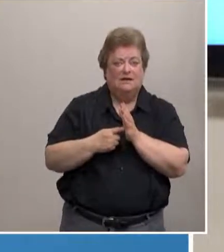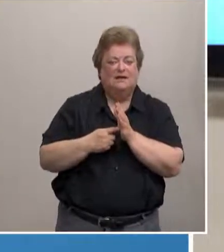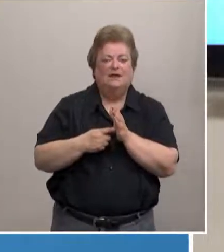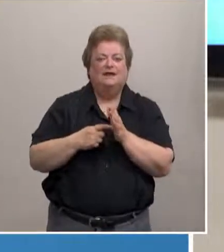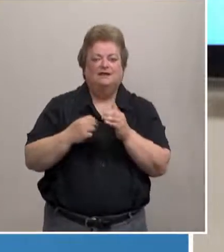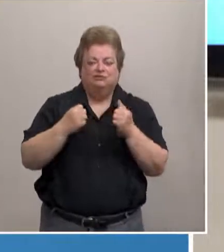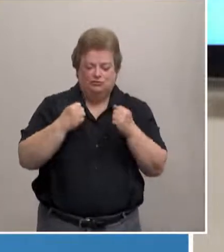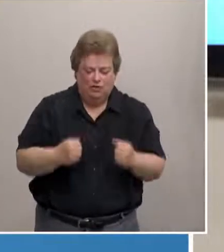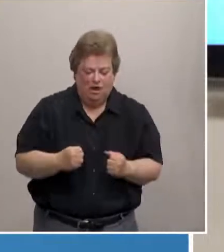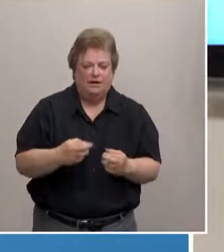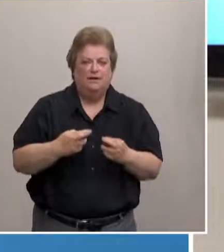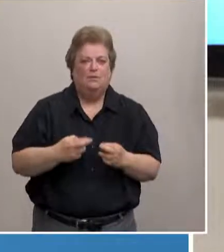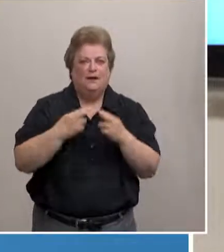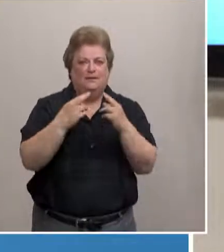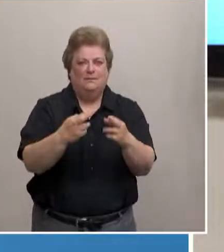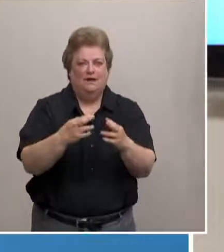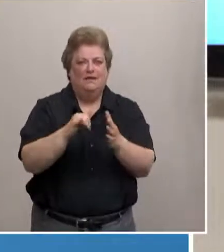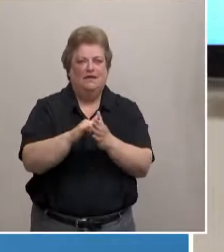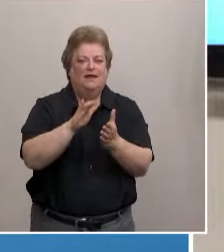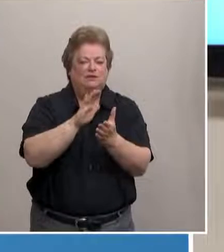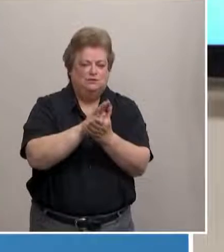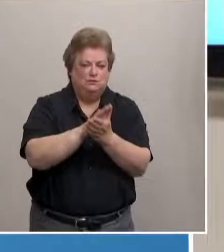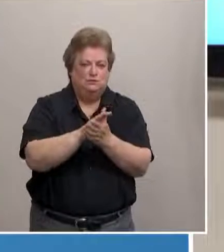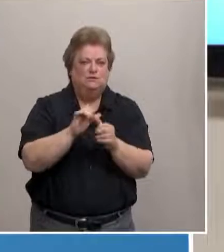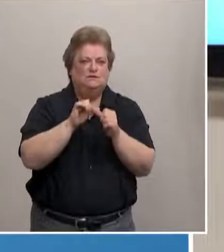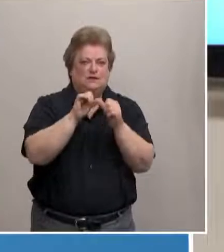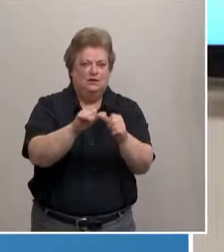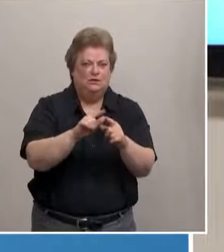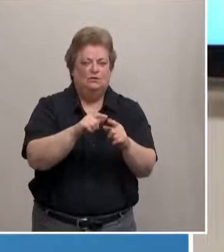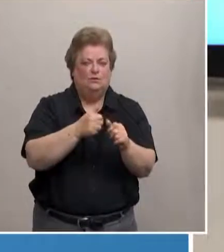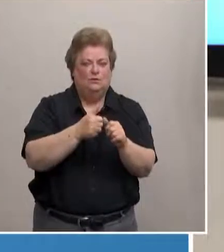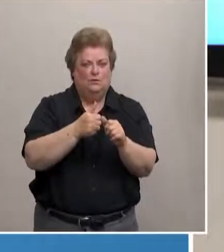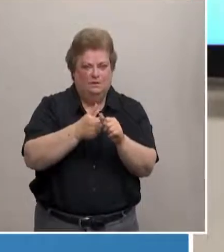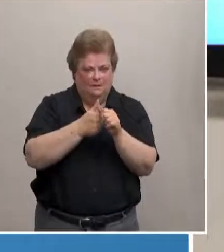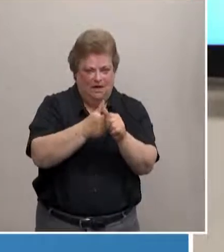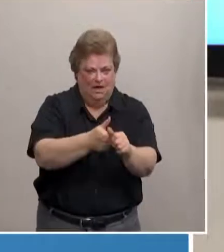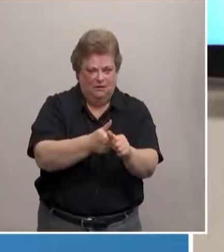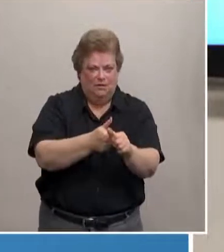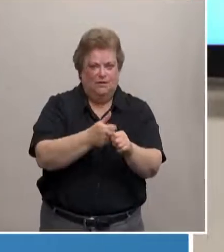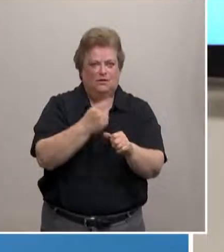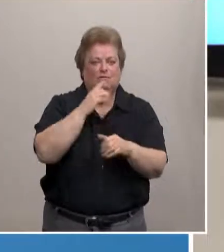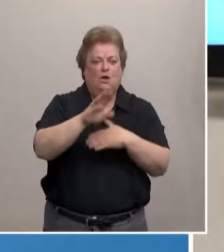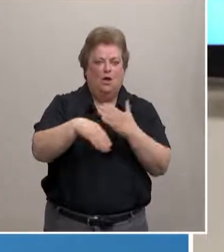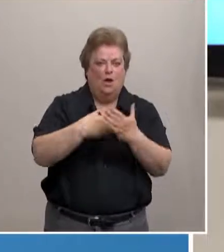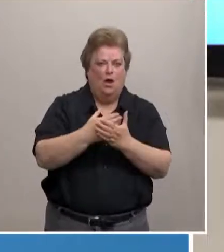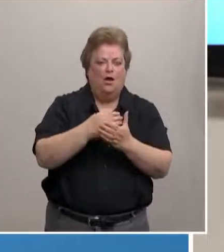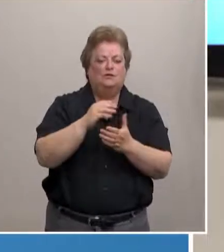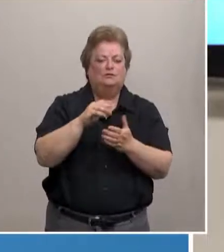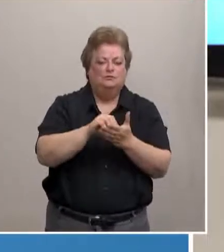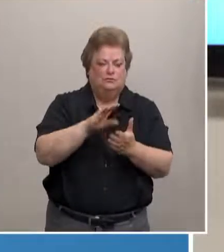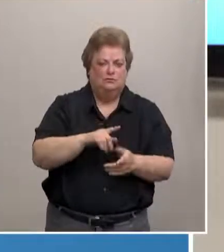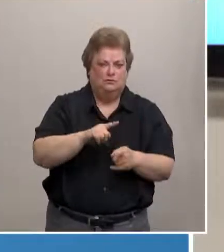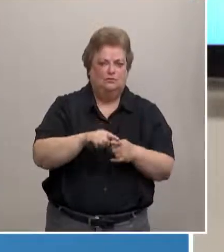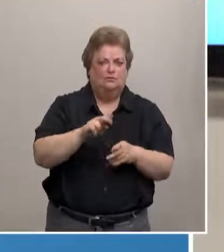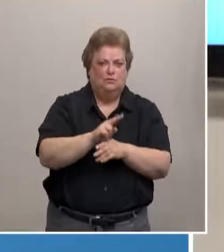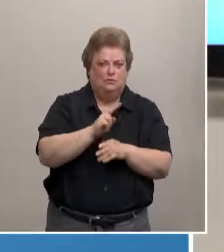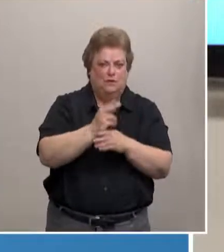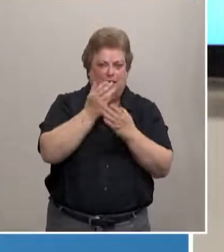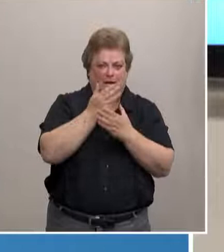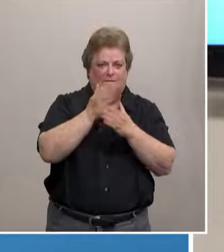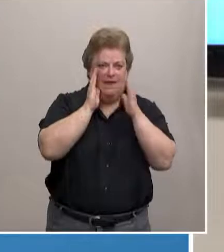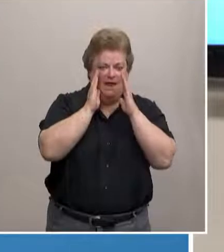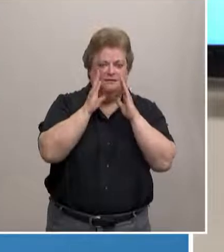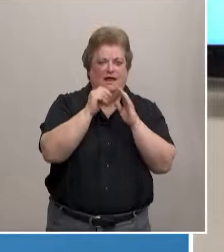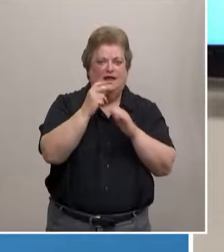strongly recommending that schools continue to follow their guidance for all students to be masked and 3